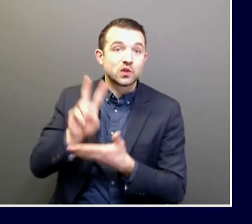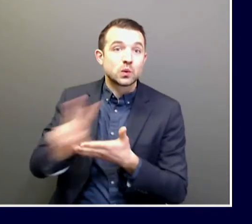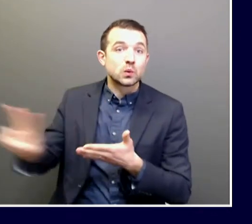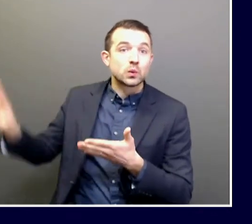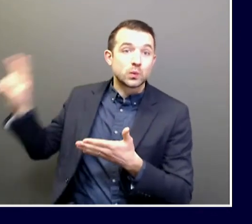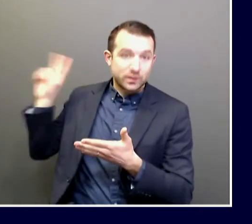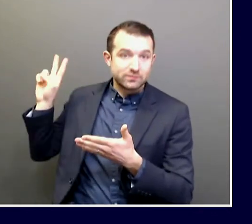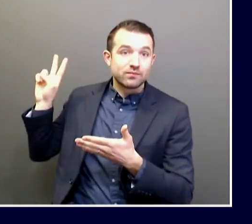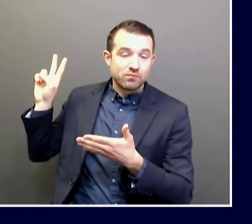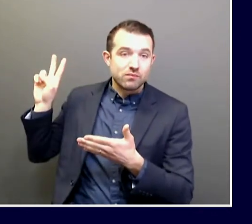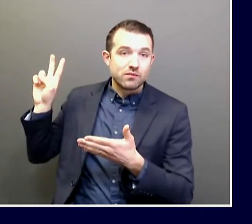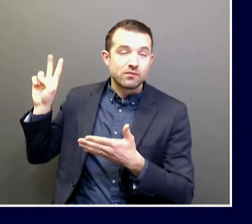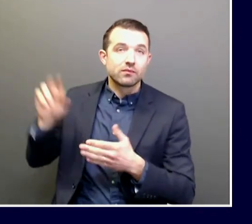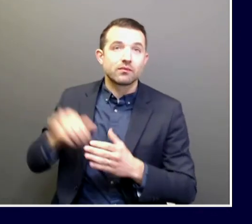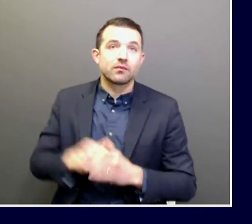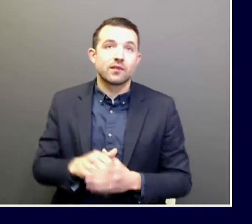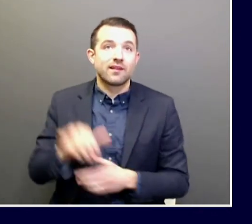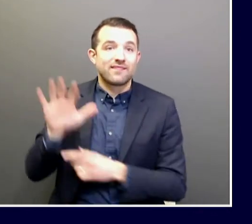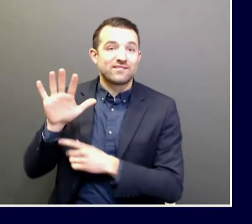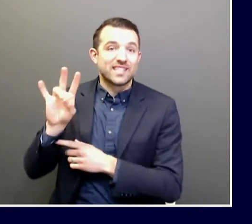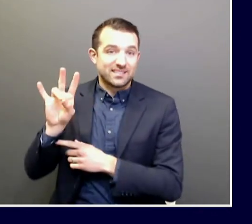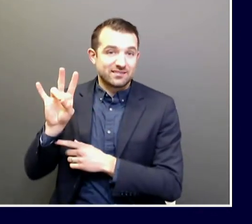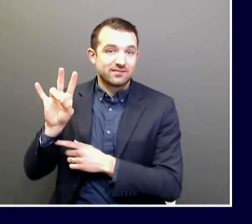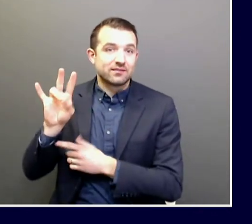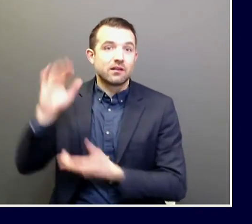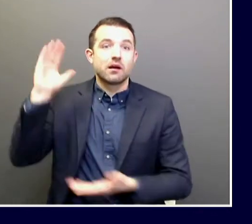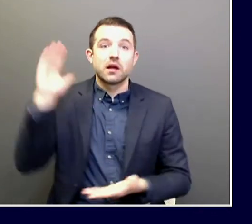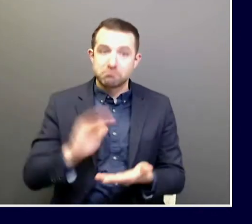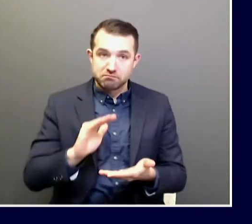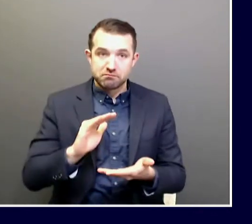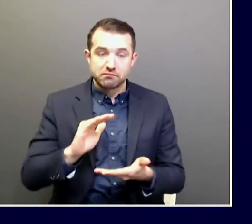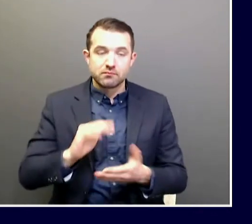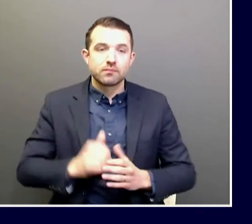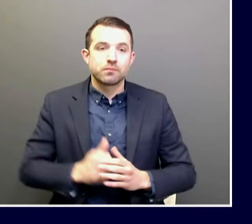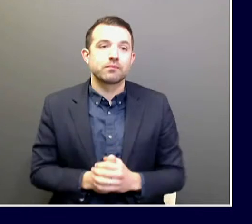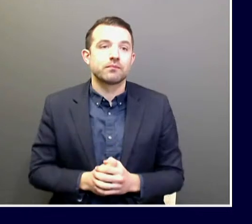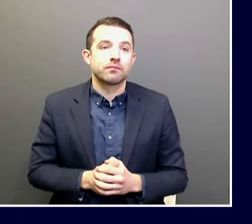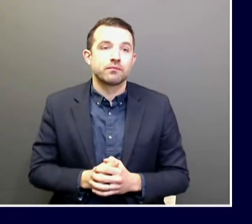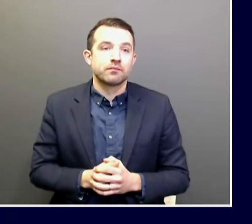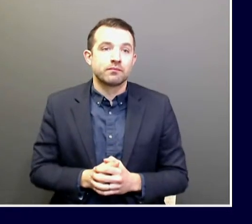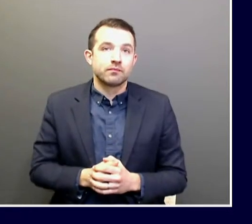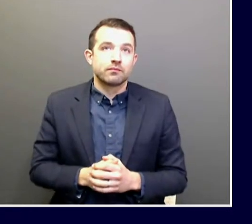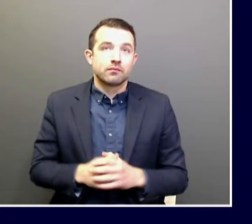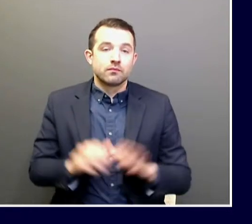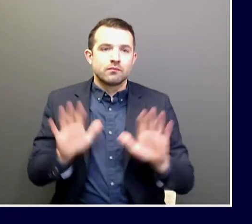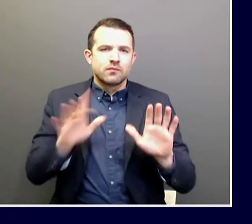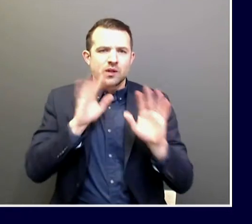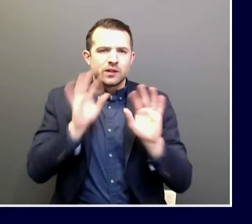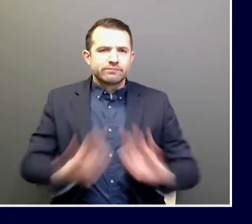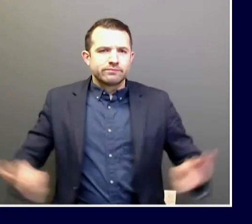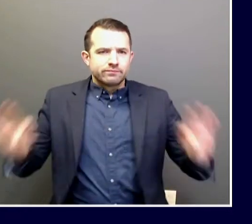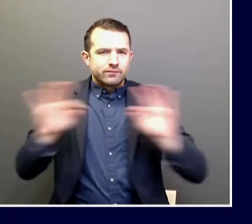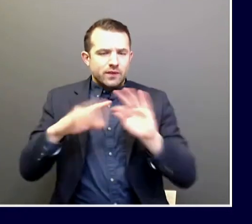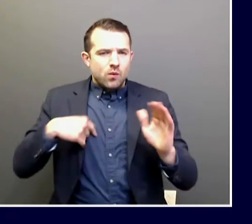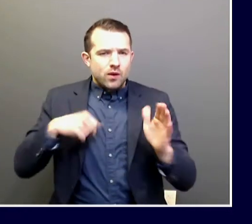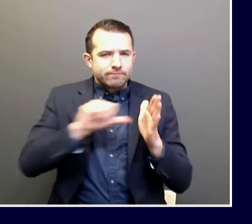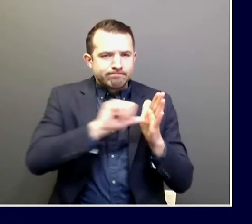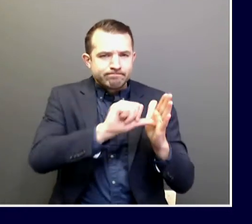from 57 2 weeks ago. I'd like to pause on these numbers because with everything going on right